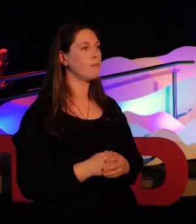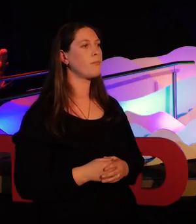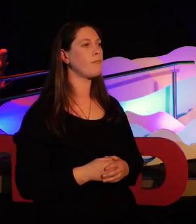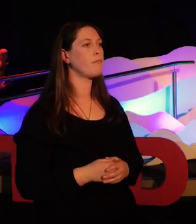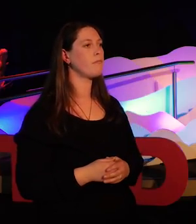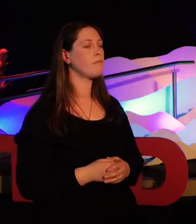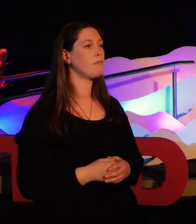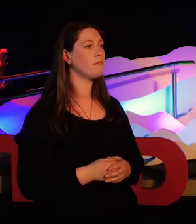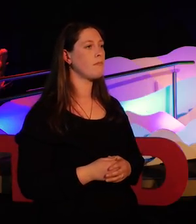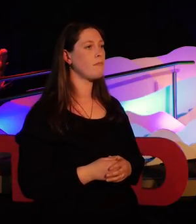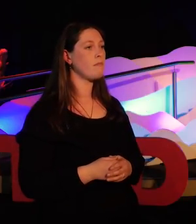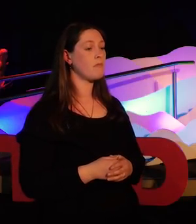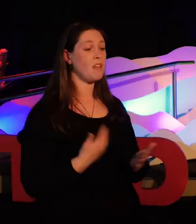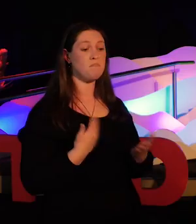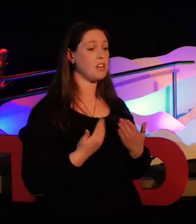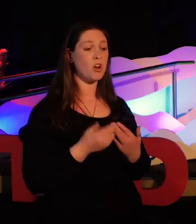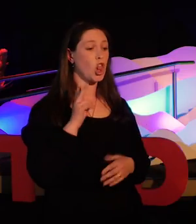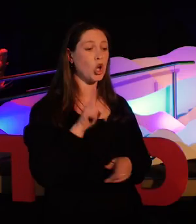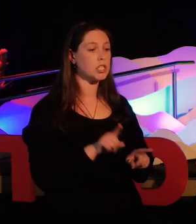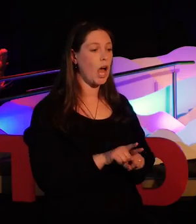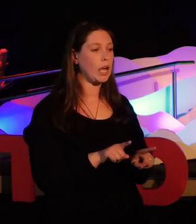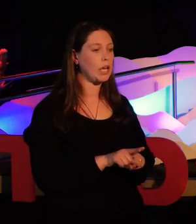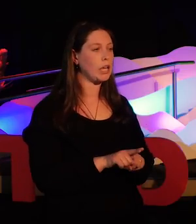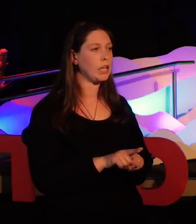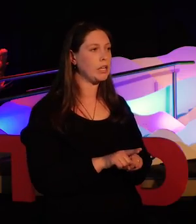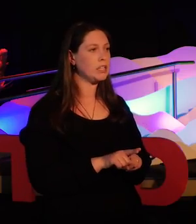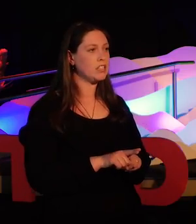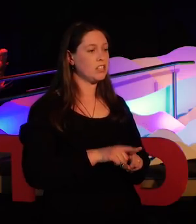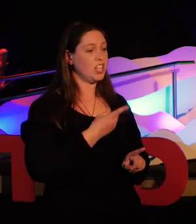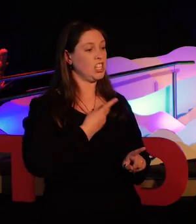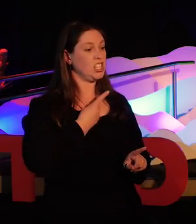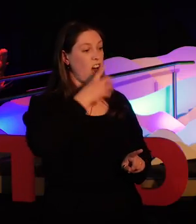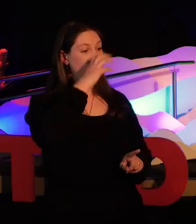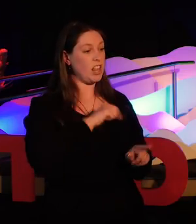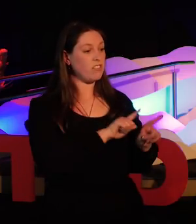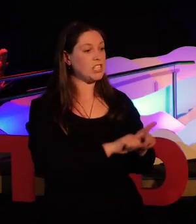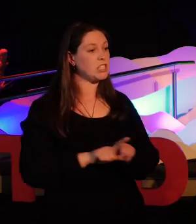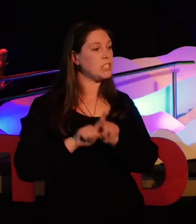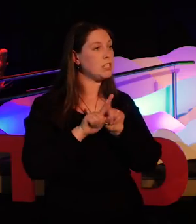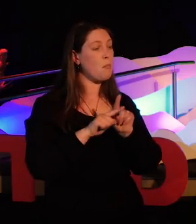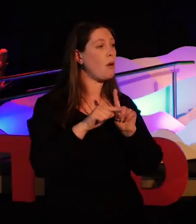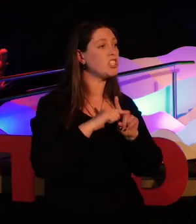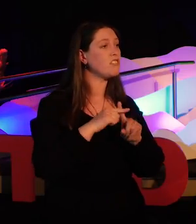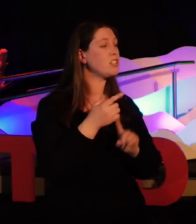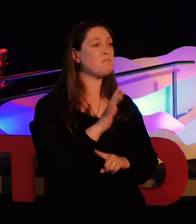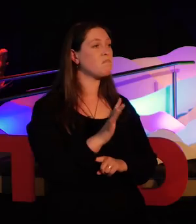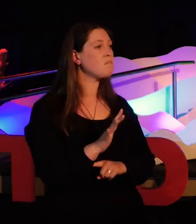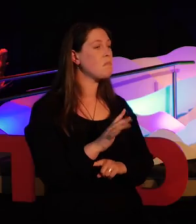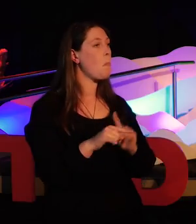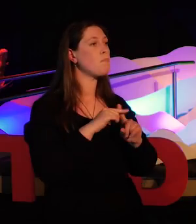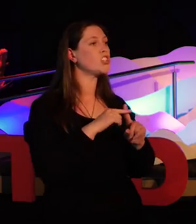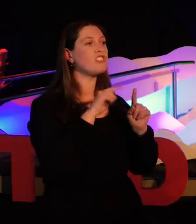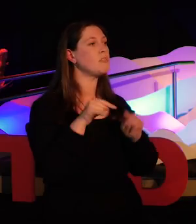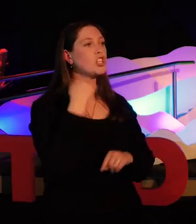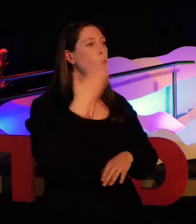And despite what it looks like, they don't have consistent self-belief, consistent positive